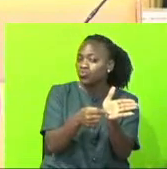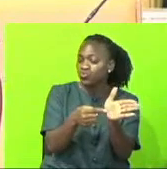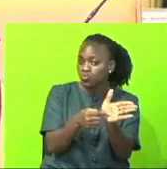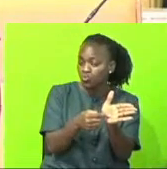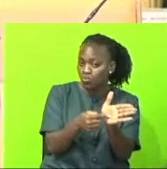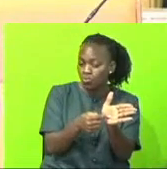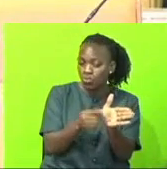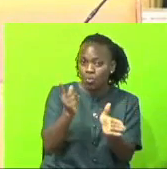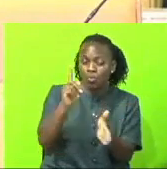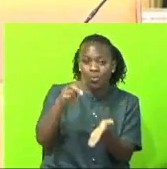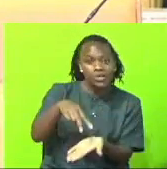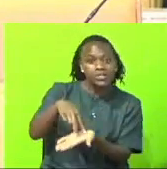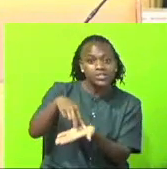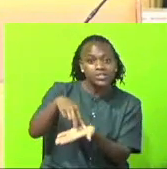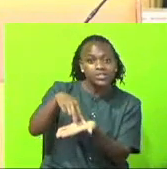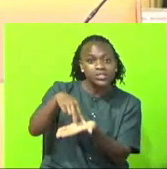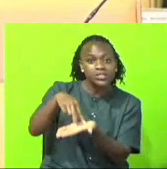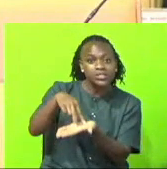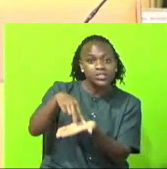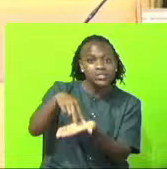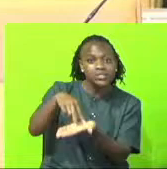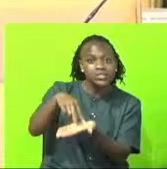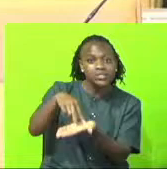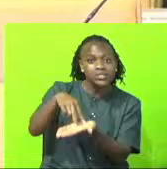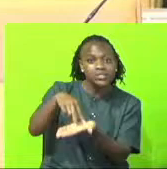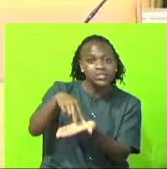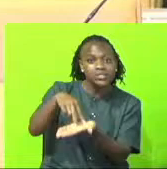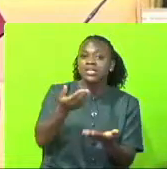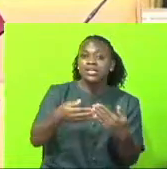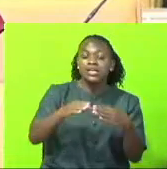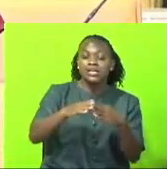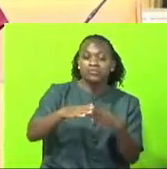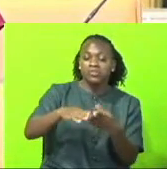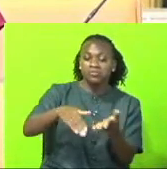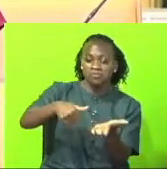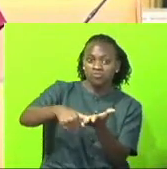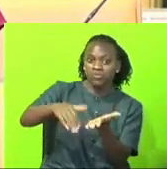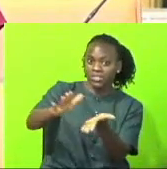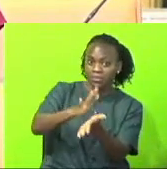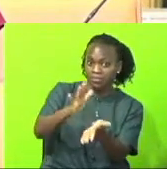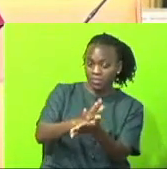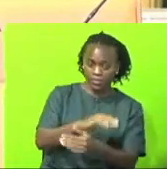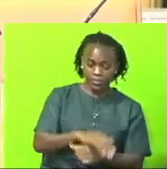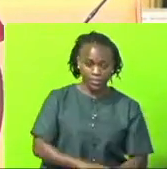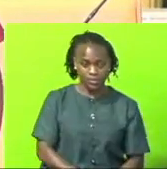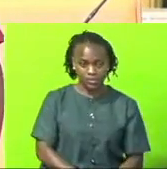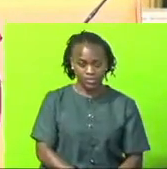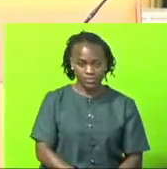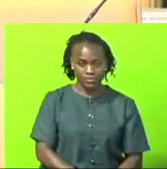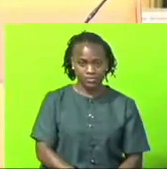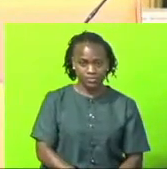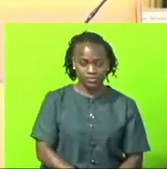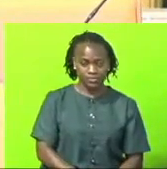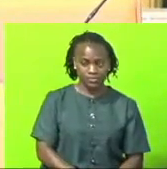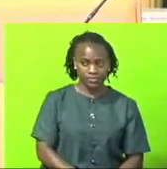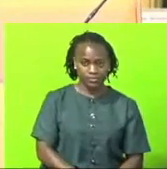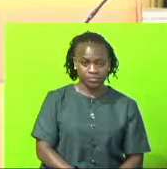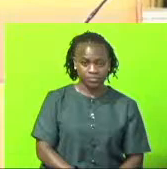position, if you're on the ballot paper. Mr. Speaker, the facts as being